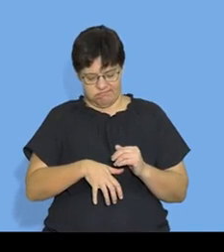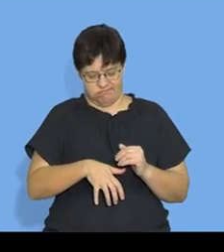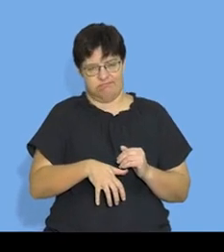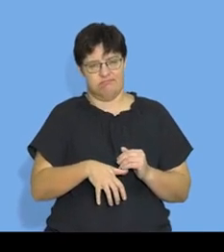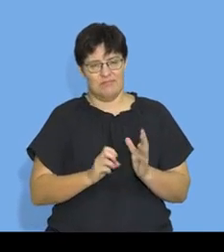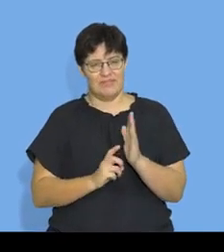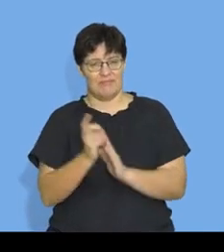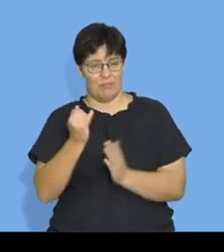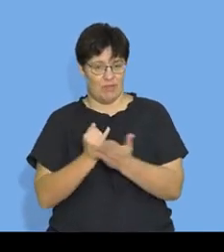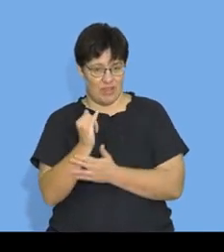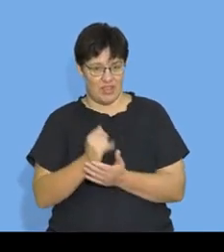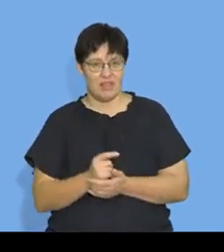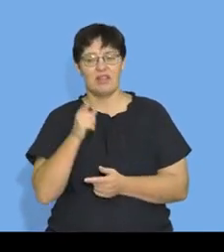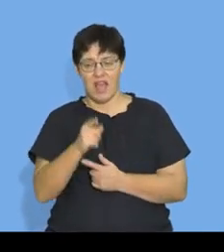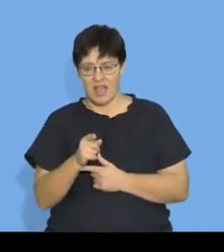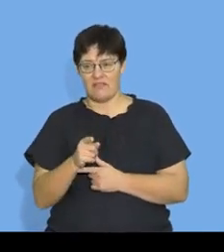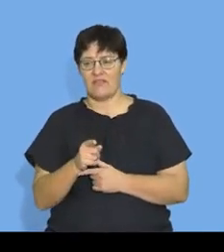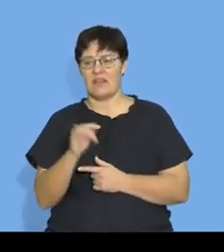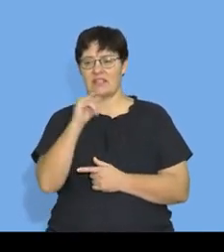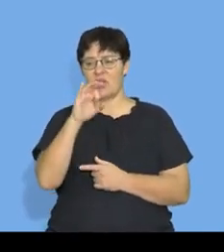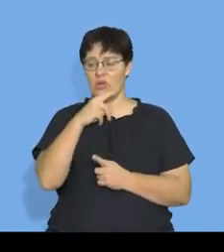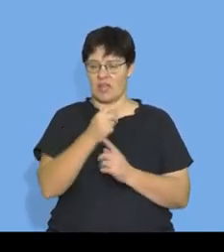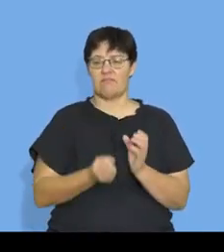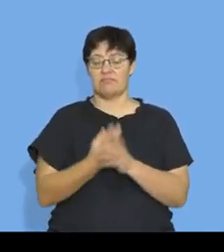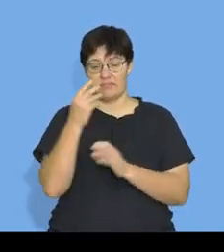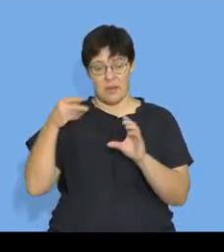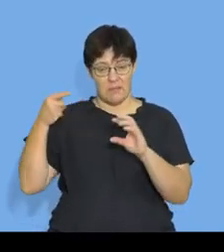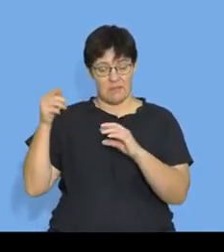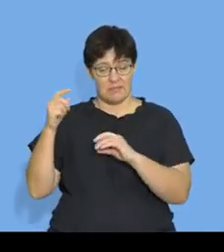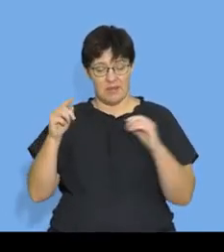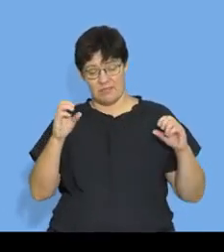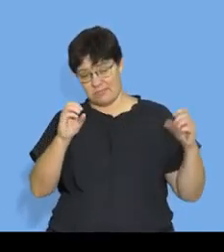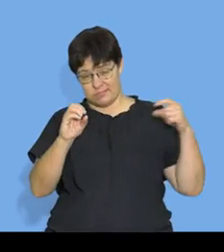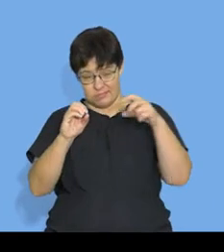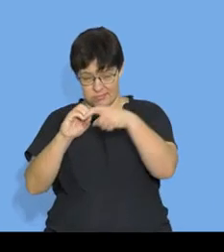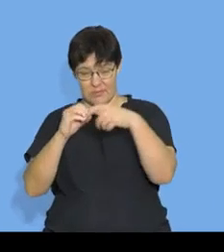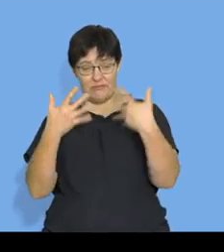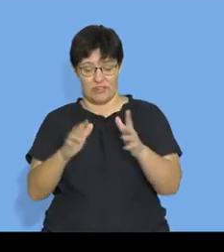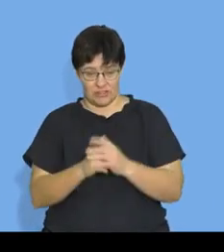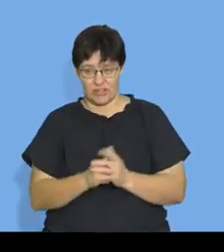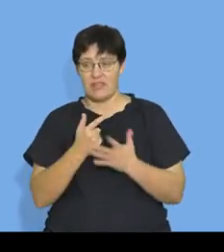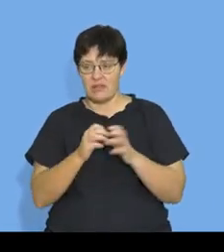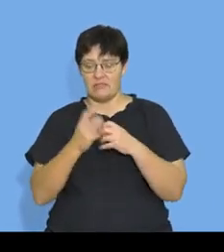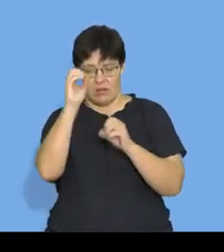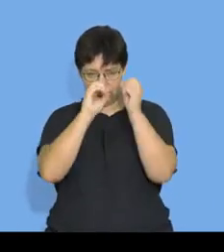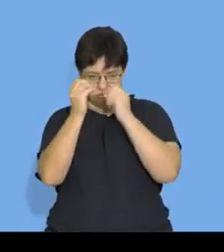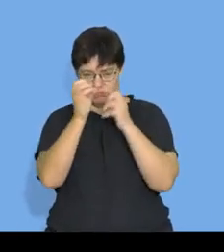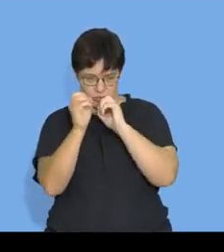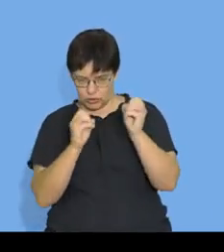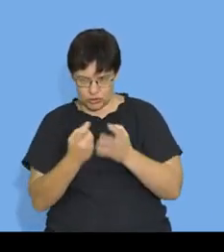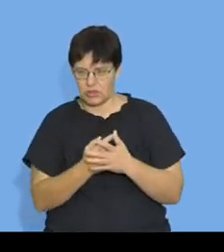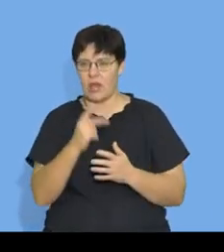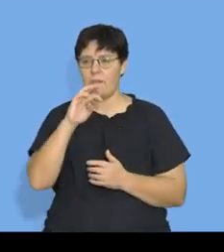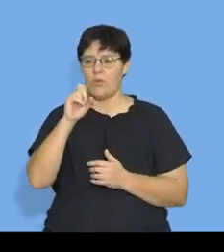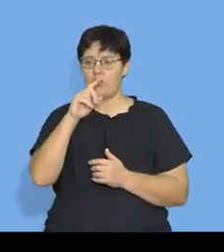we see here a zygote that is obviously a fertilized egg cell undergoing a series of cell division, forming the